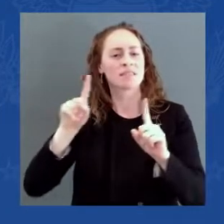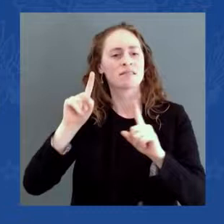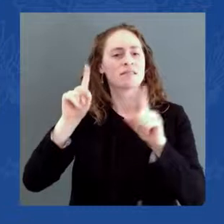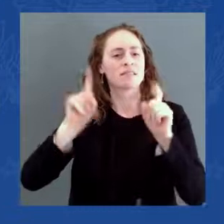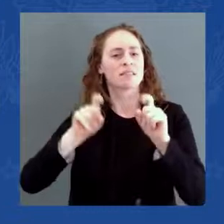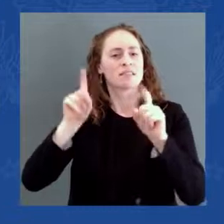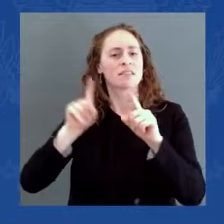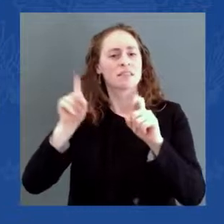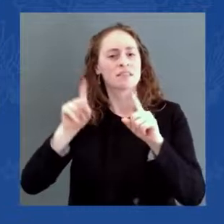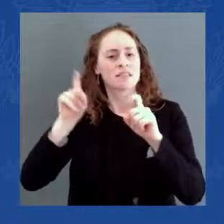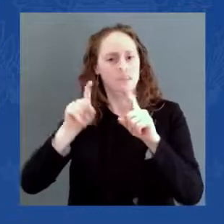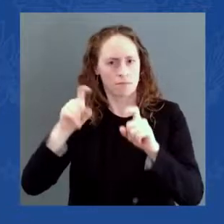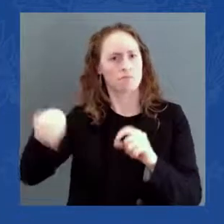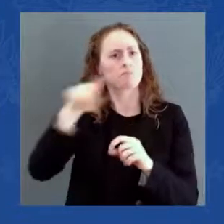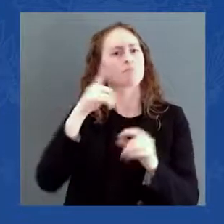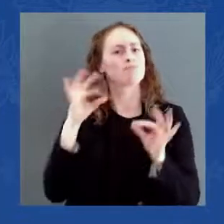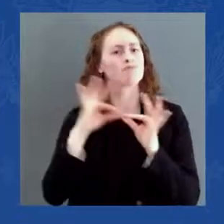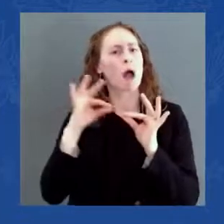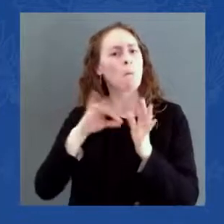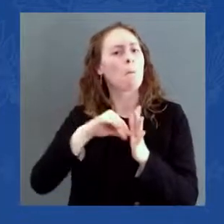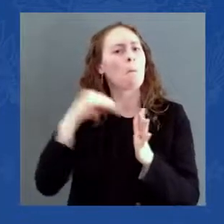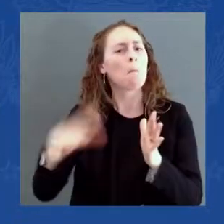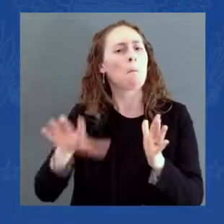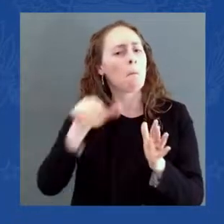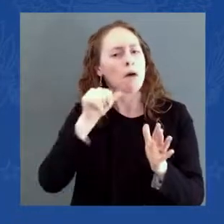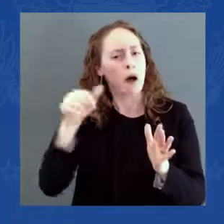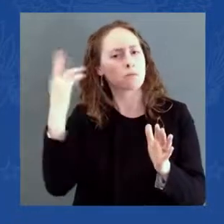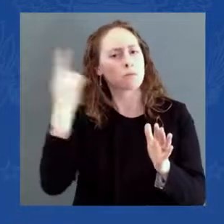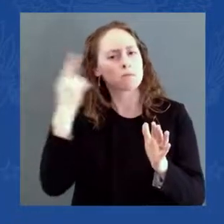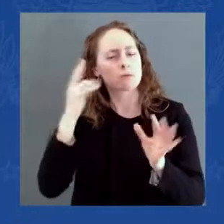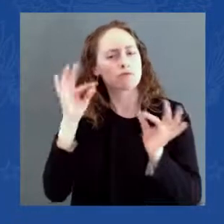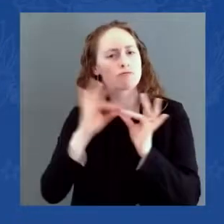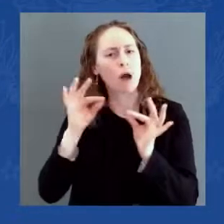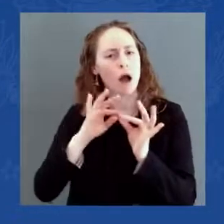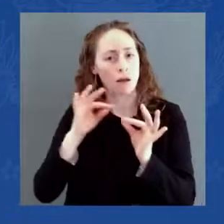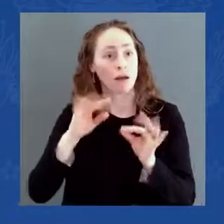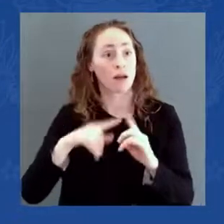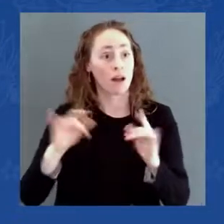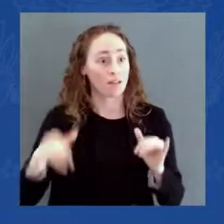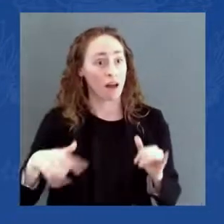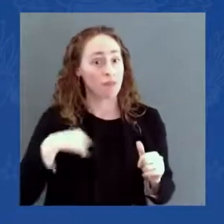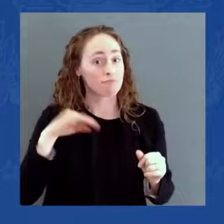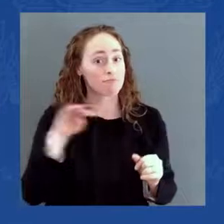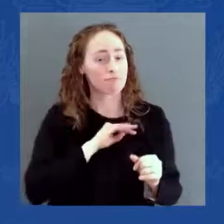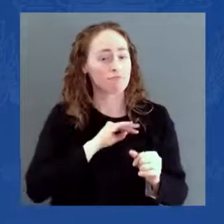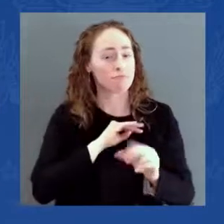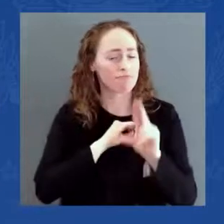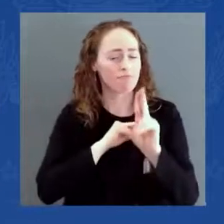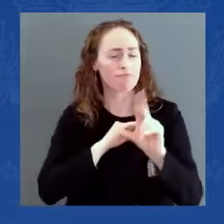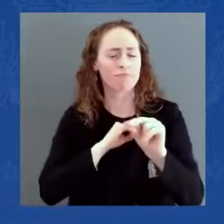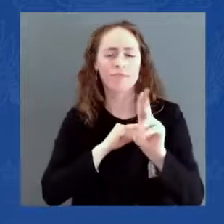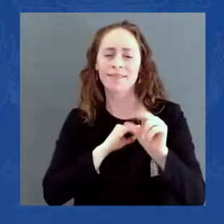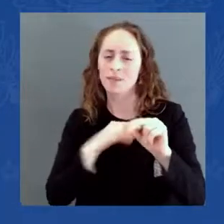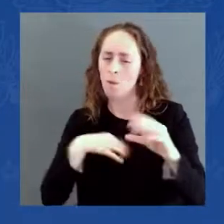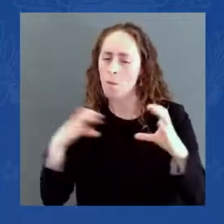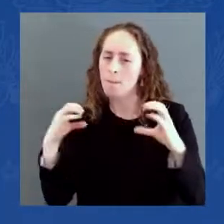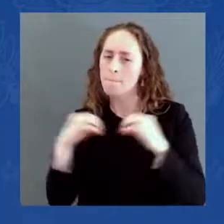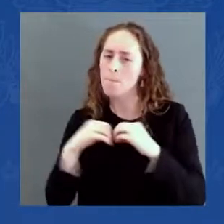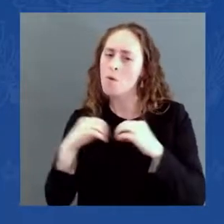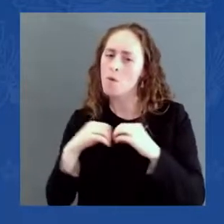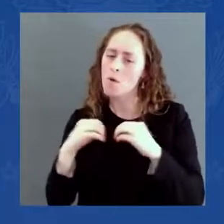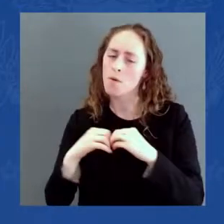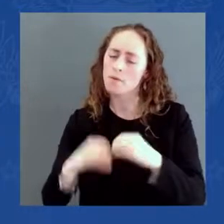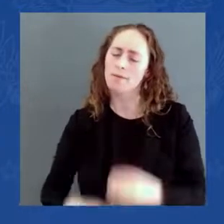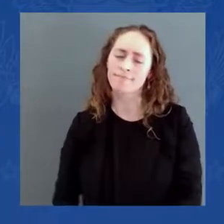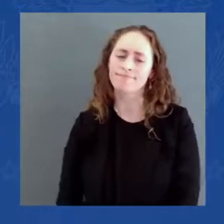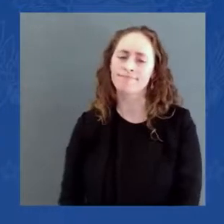enough, in my view. That's why I'm announcing that health insurers must cover the cost of at-home testing, so